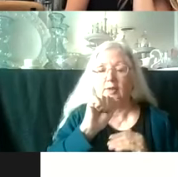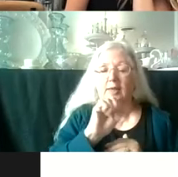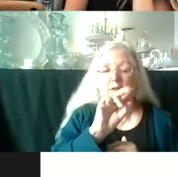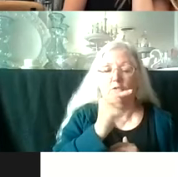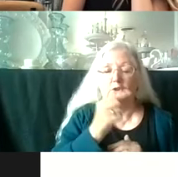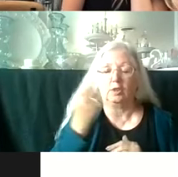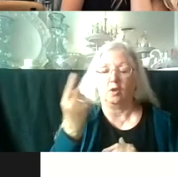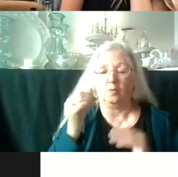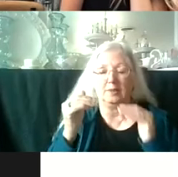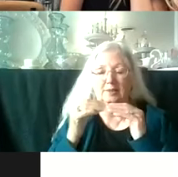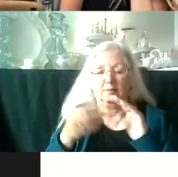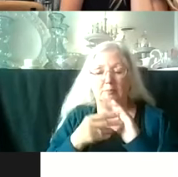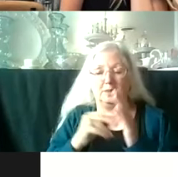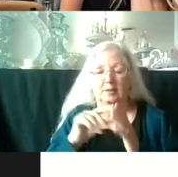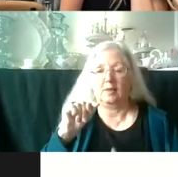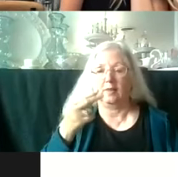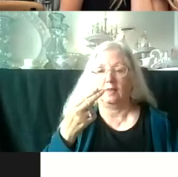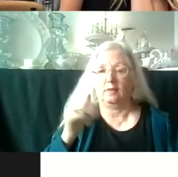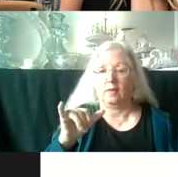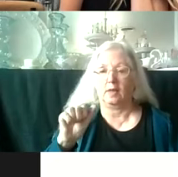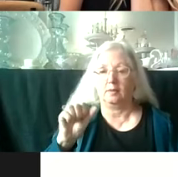for methionine.